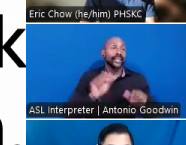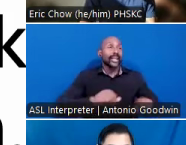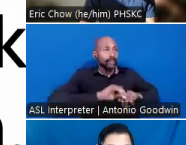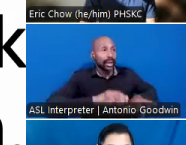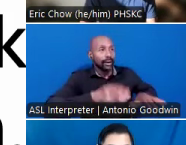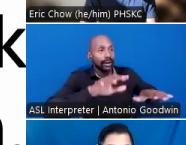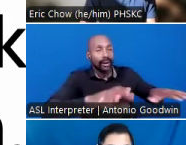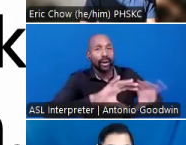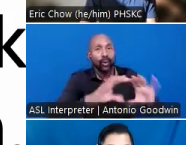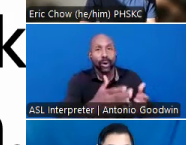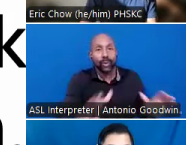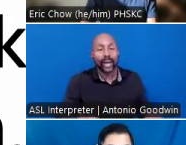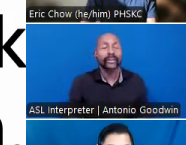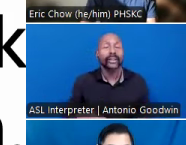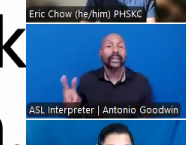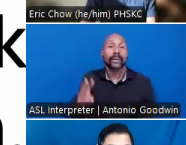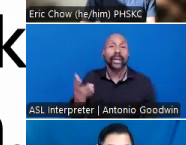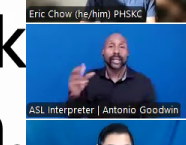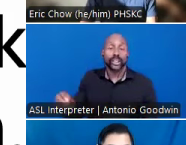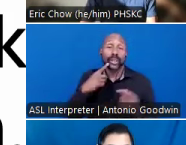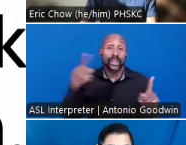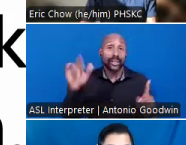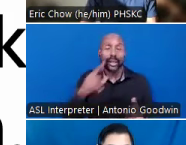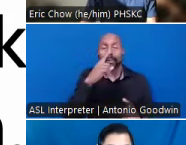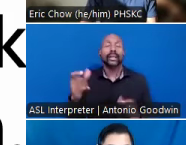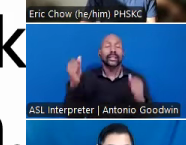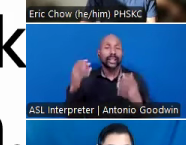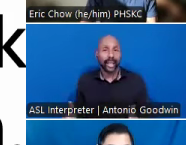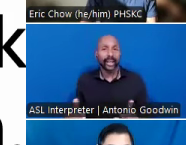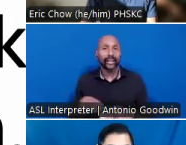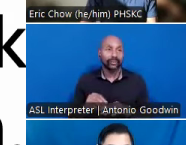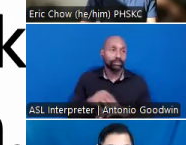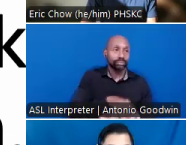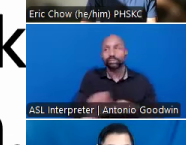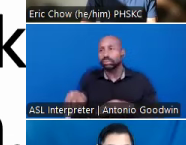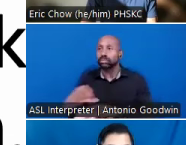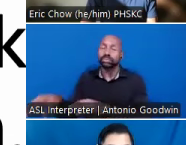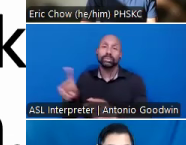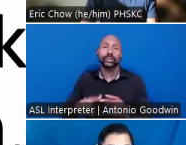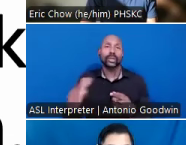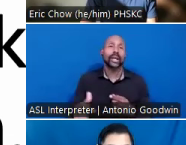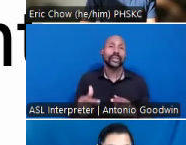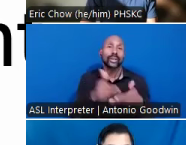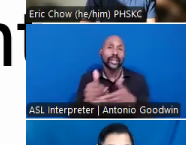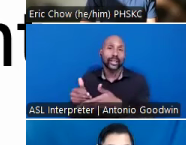WHO made this declaration because there was a lot of spillover of cases into surrounding countries.